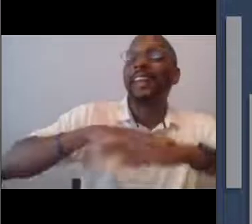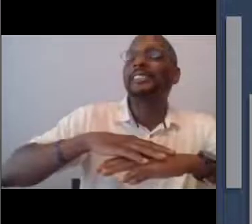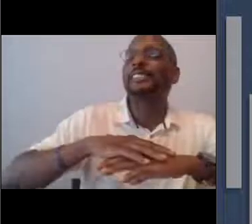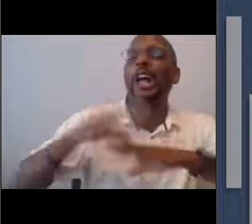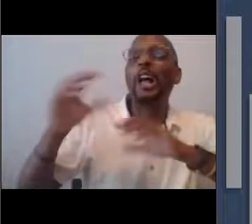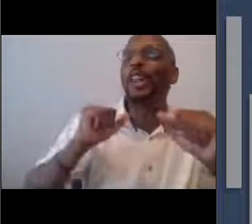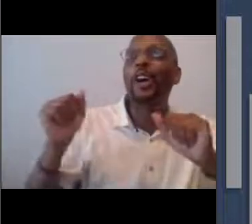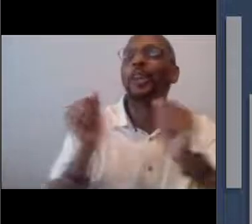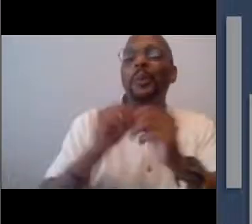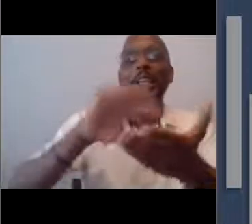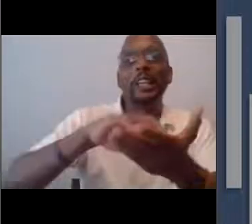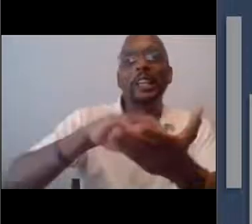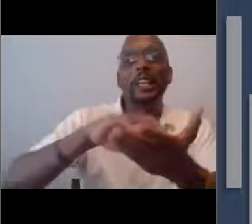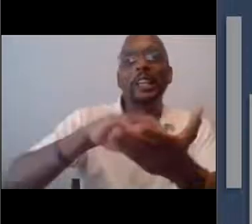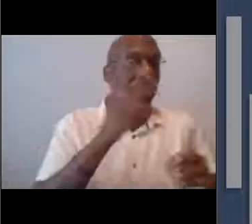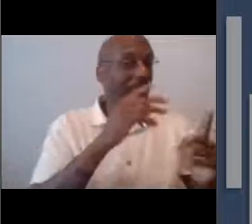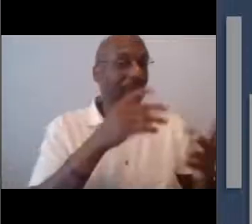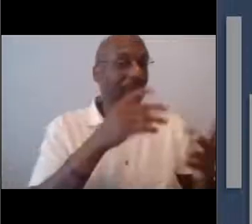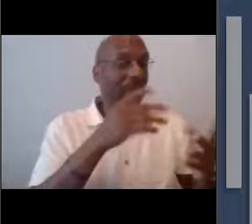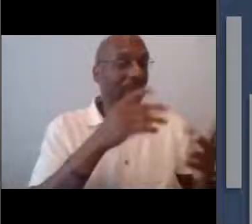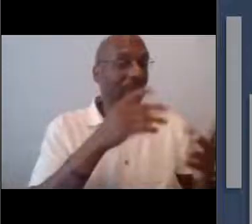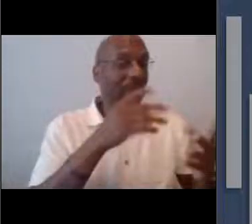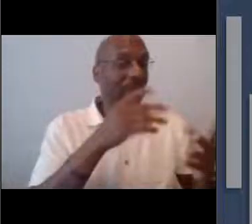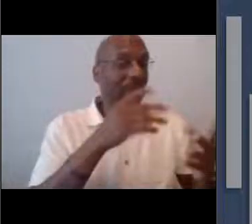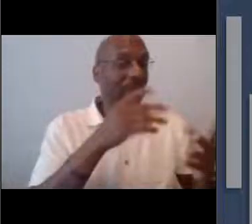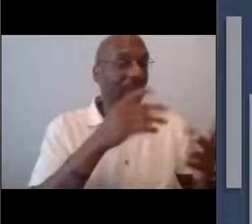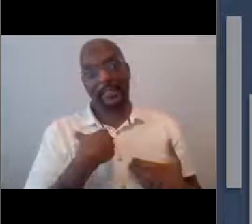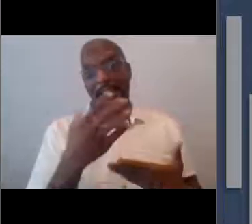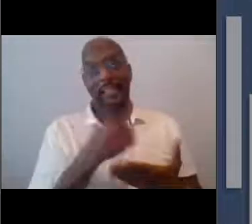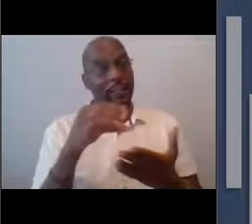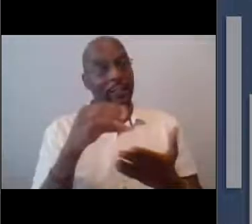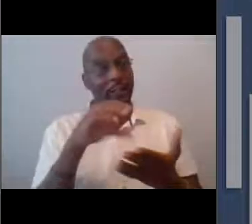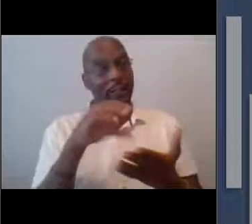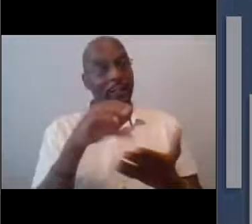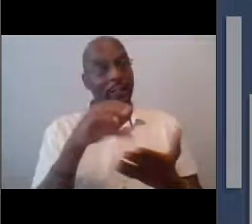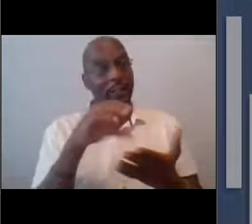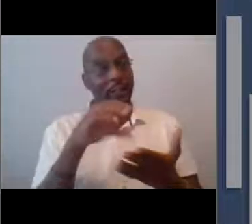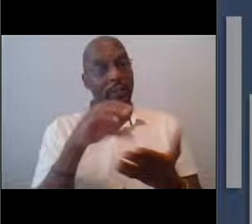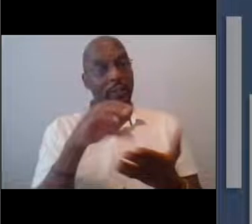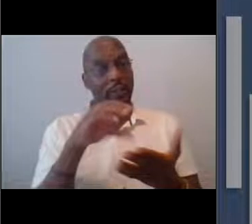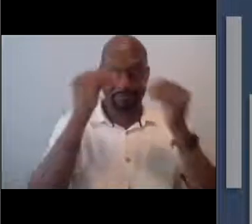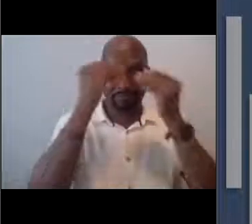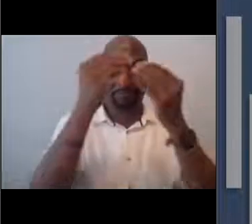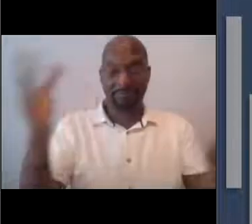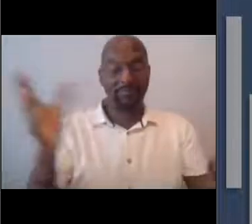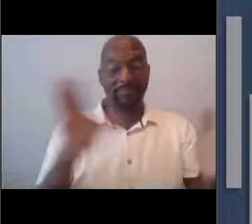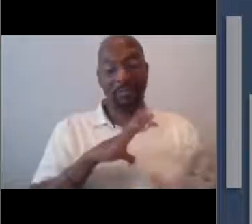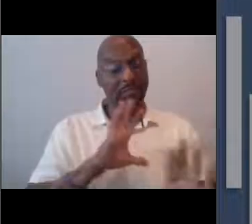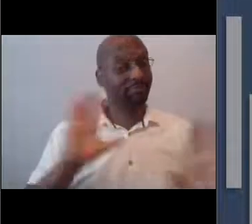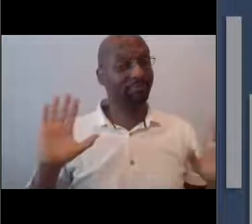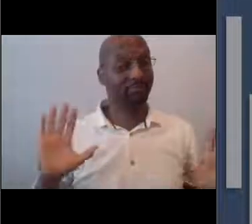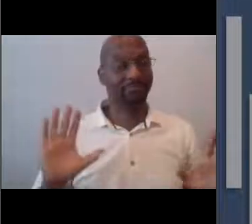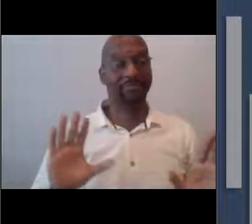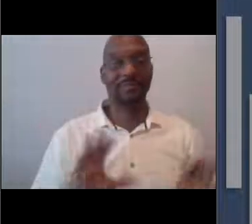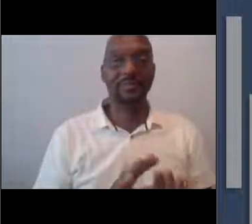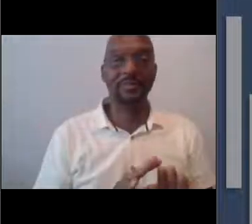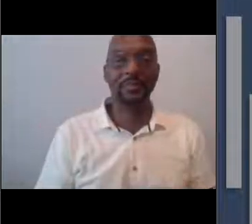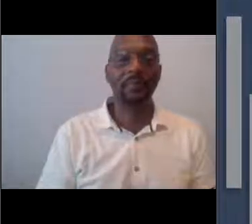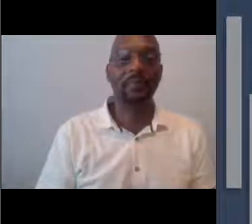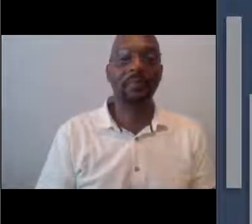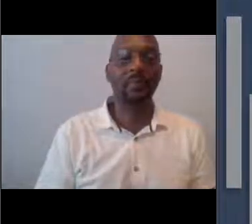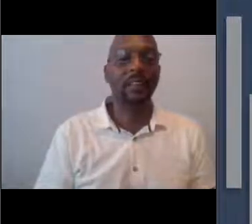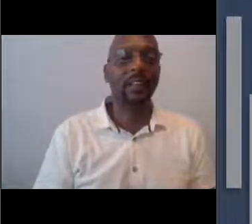didn't get any. I didn't get that. My bad. And it took me a little longer to get here because I used the